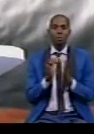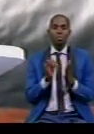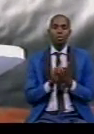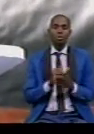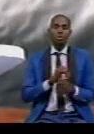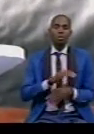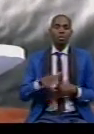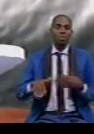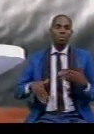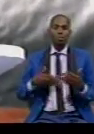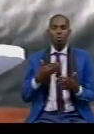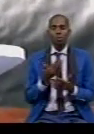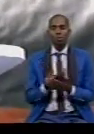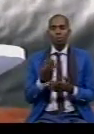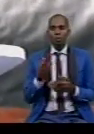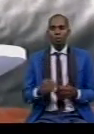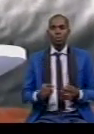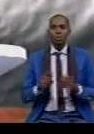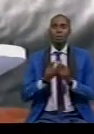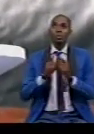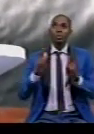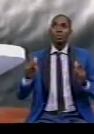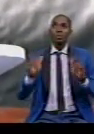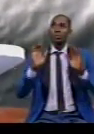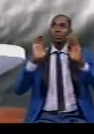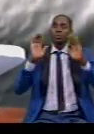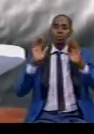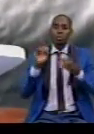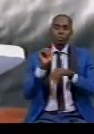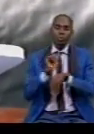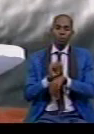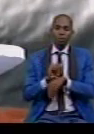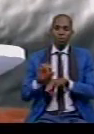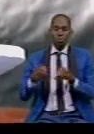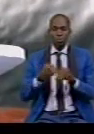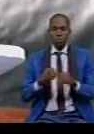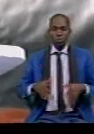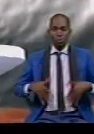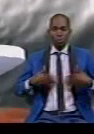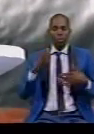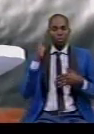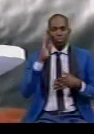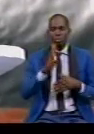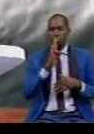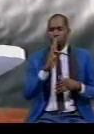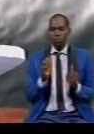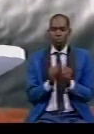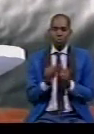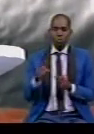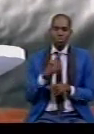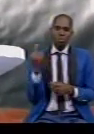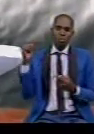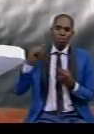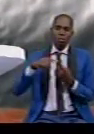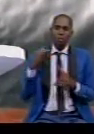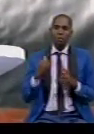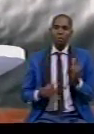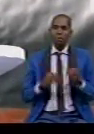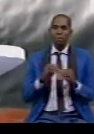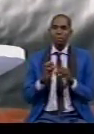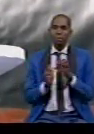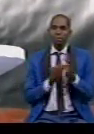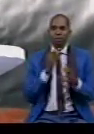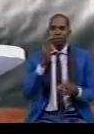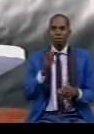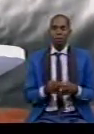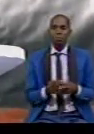on serpents and scorpions and over all the power of the enemy, and nothing shall